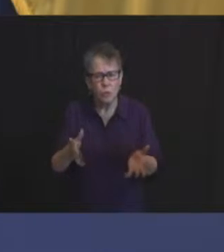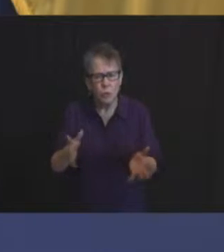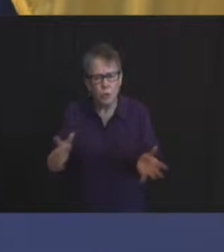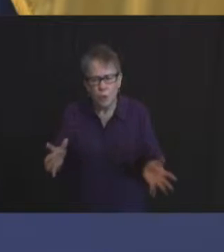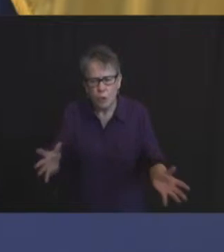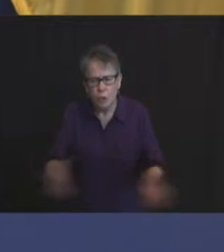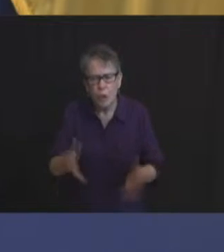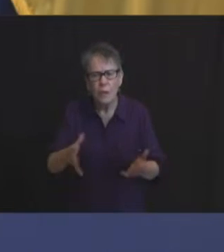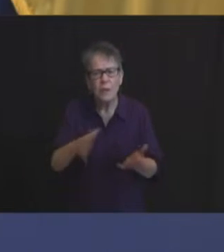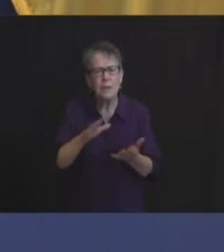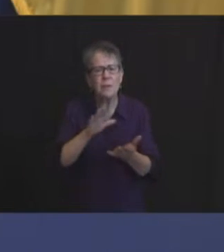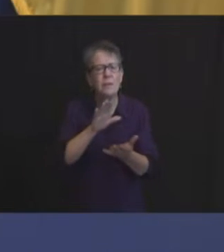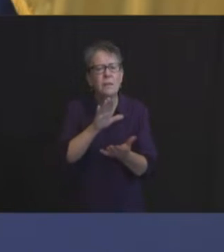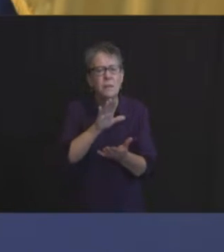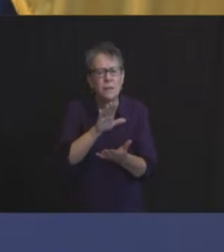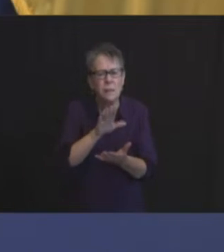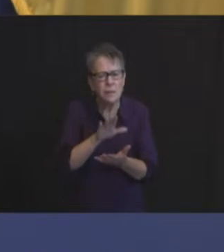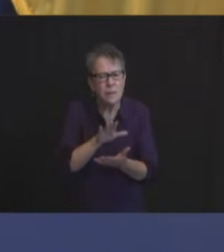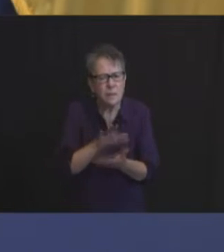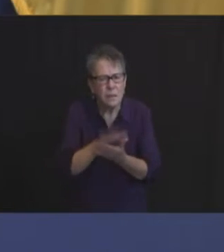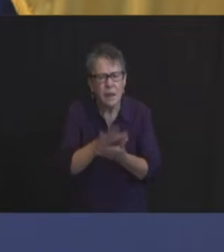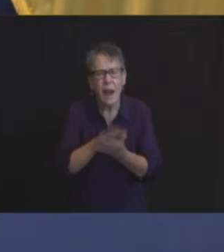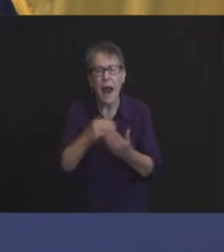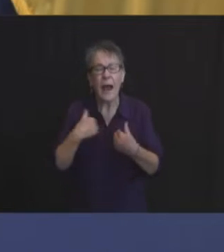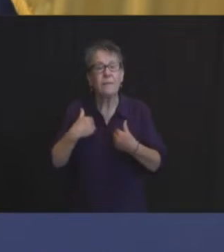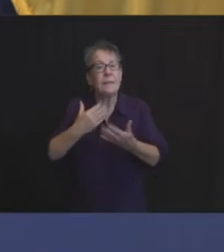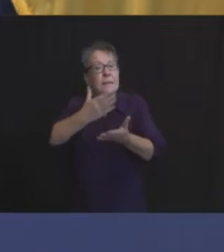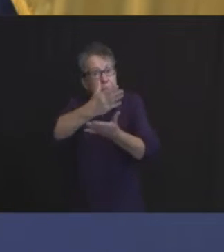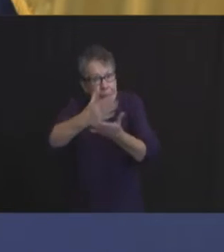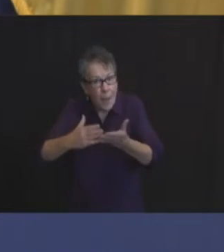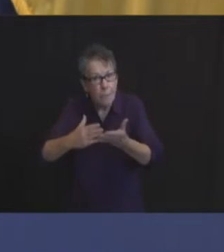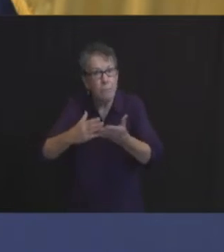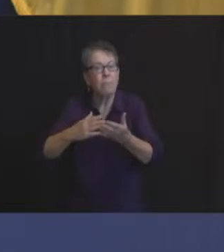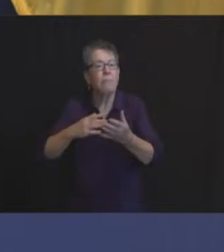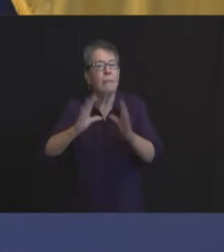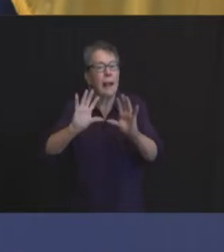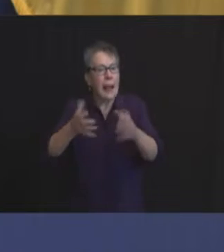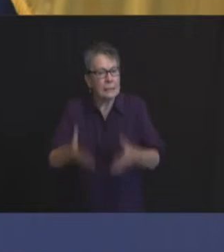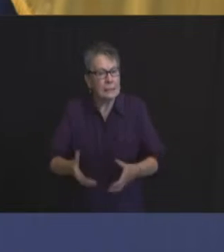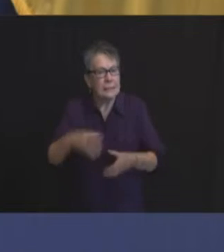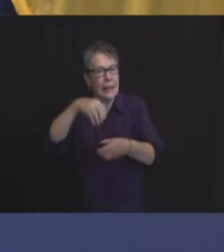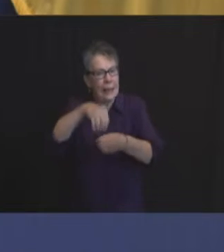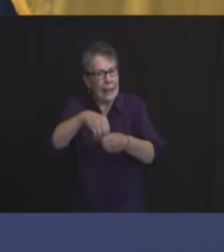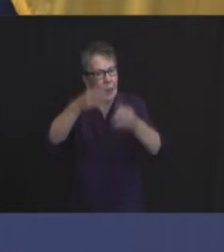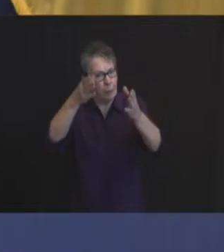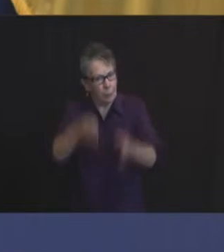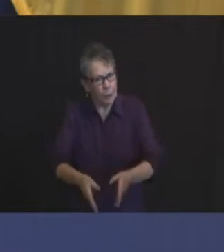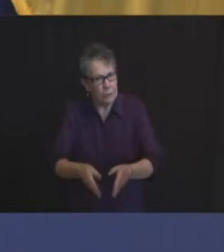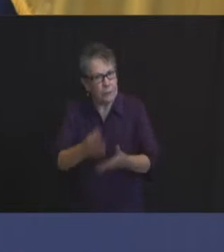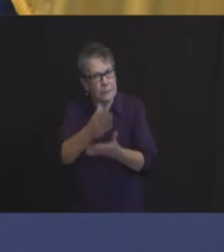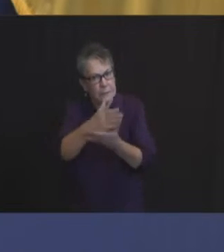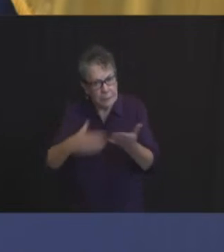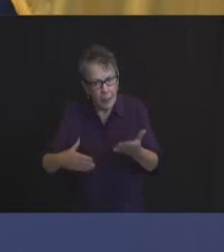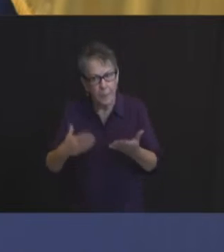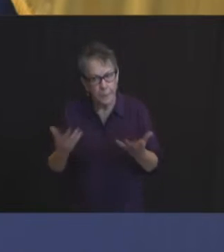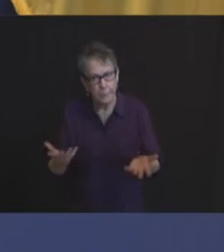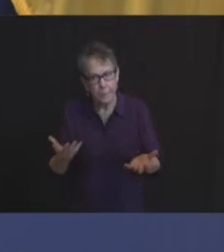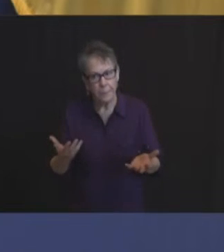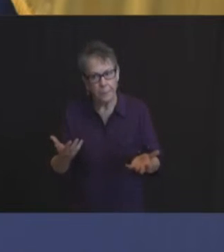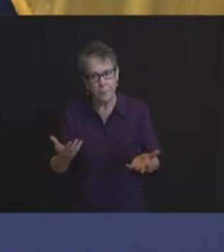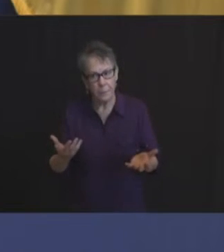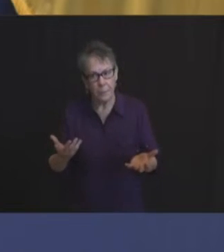instruction? Many of them were told, by the governor, everybody was told in August, you're going to have to come up with a plan if you're not going to offer